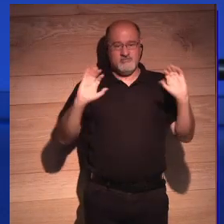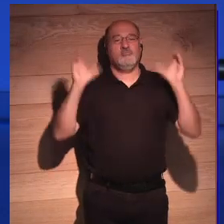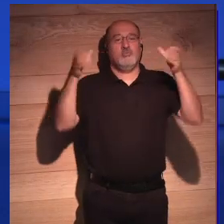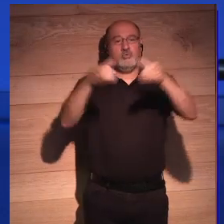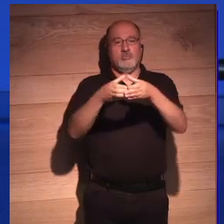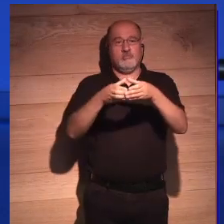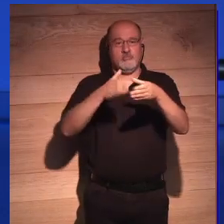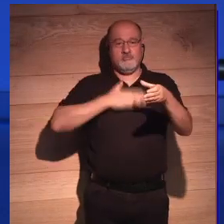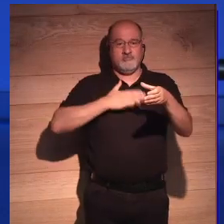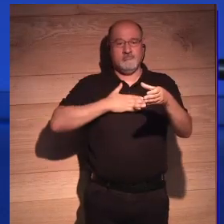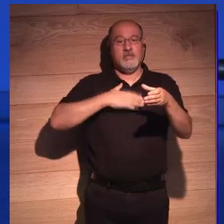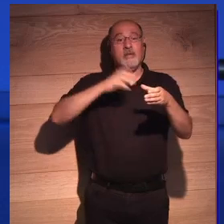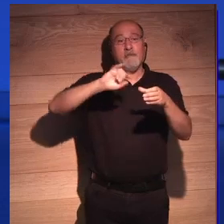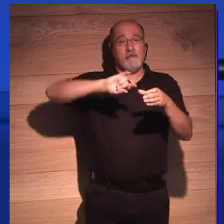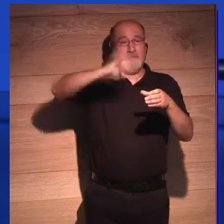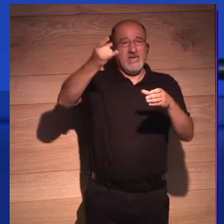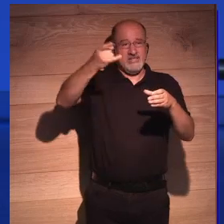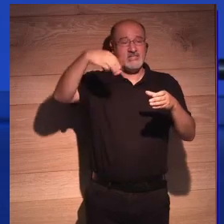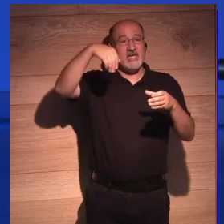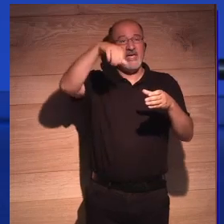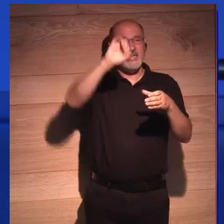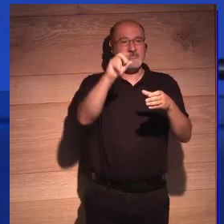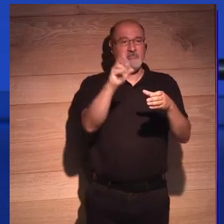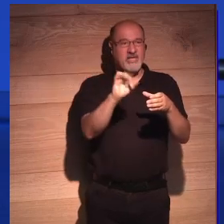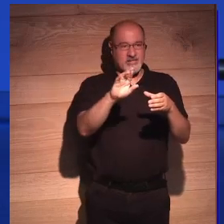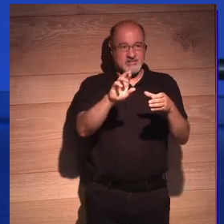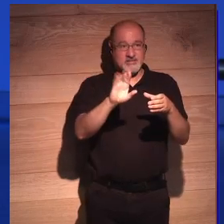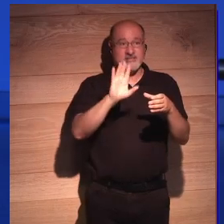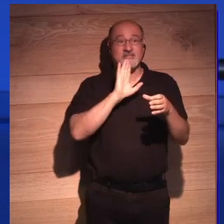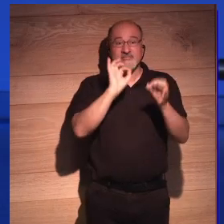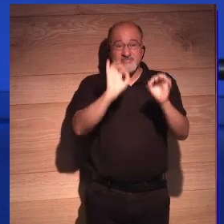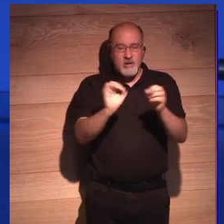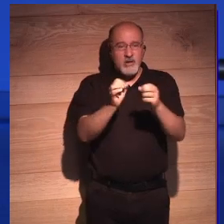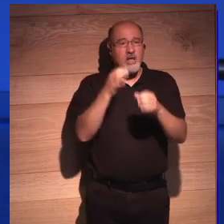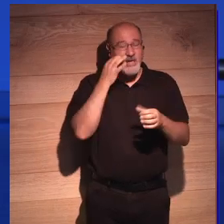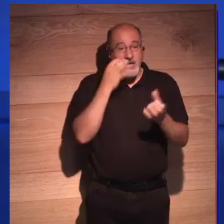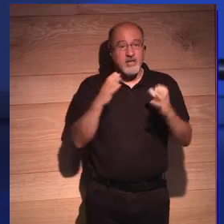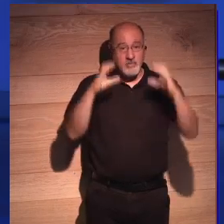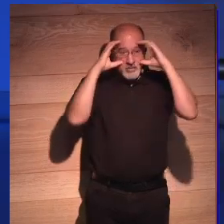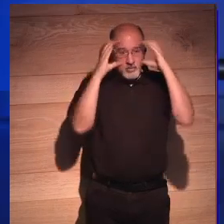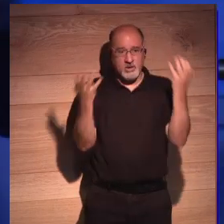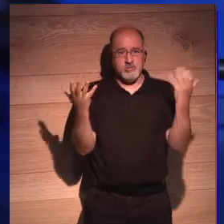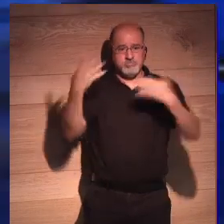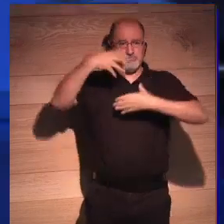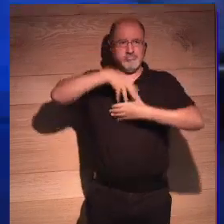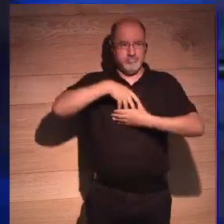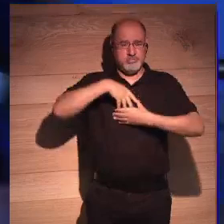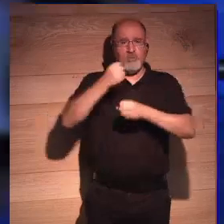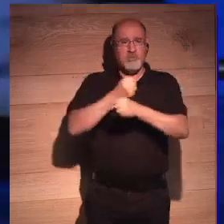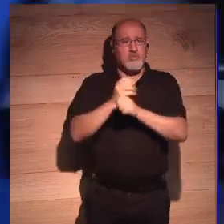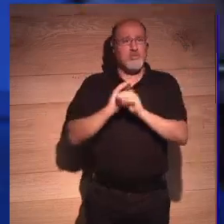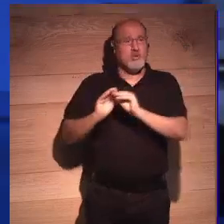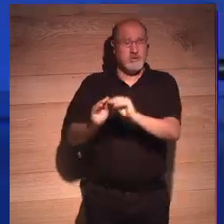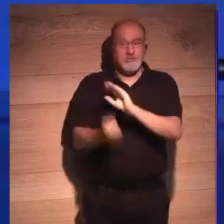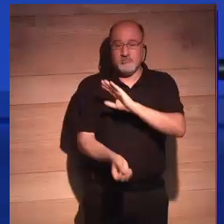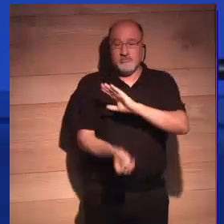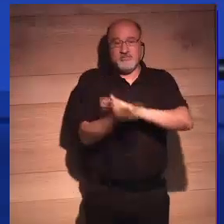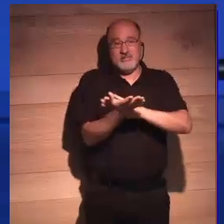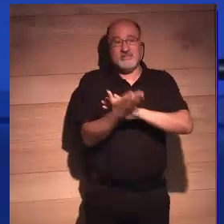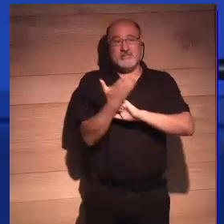founder of the collective Mass Relationship, will explain to us how they have included virtual reality in their